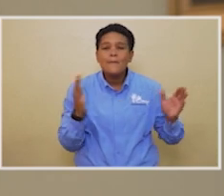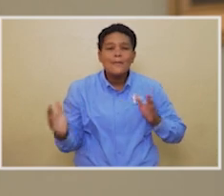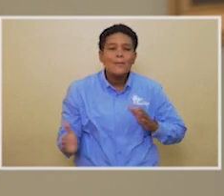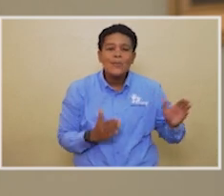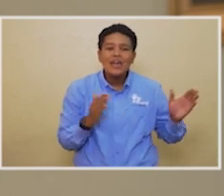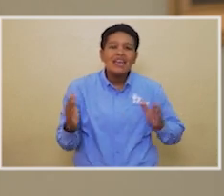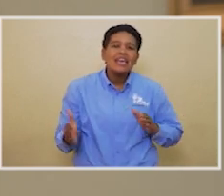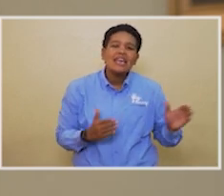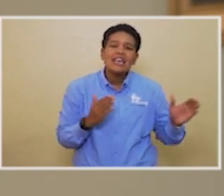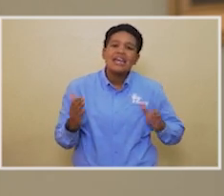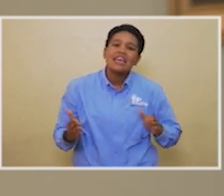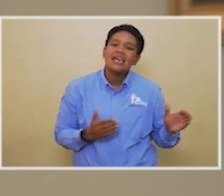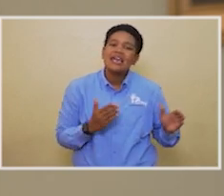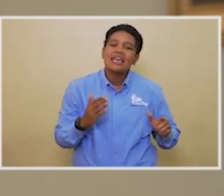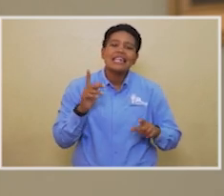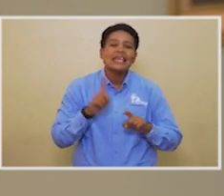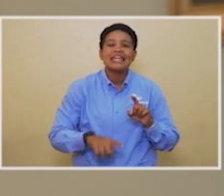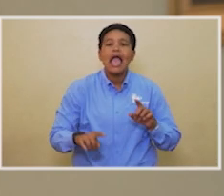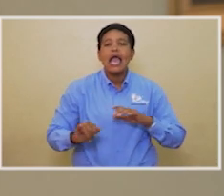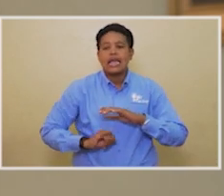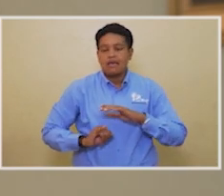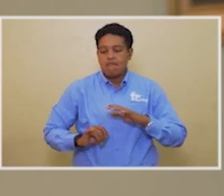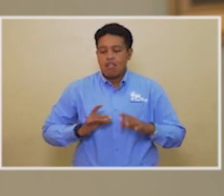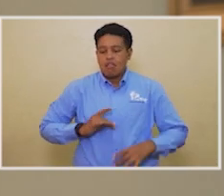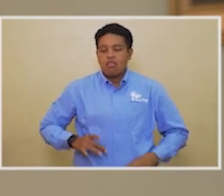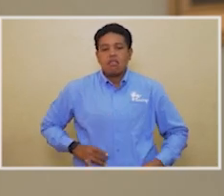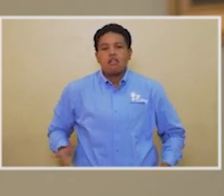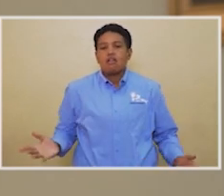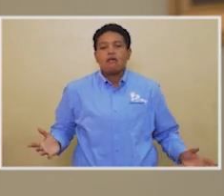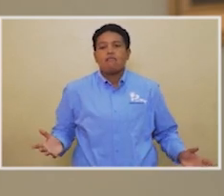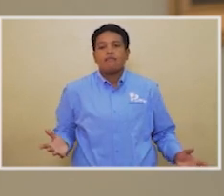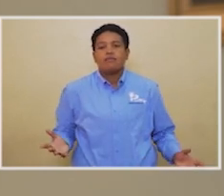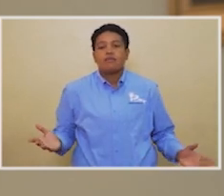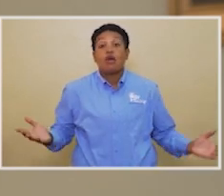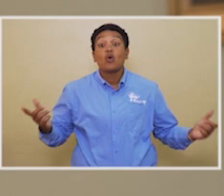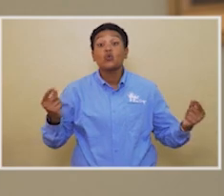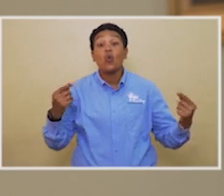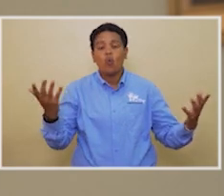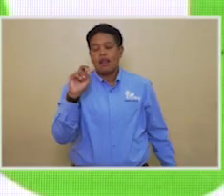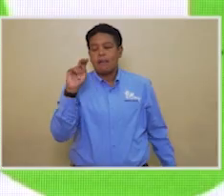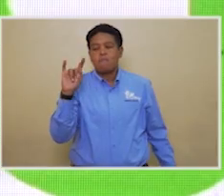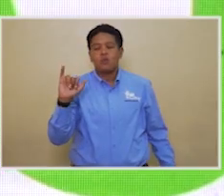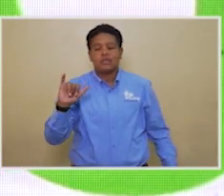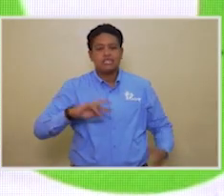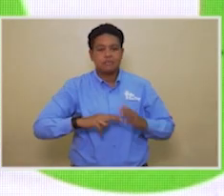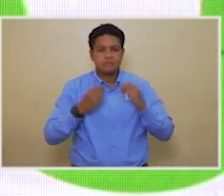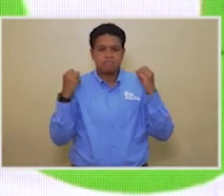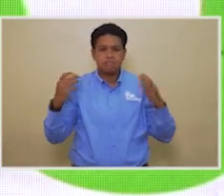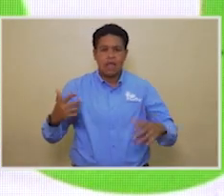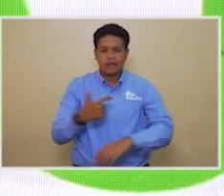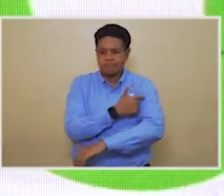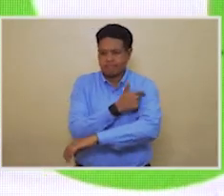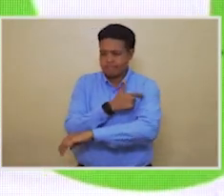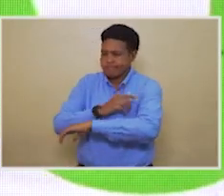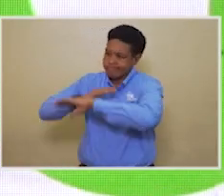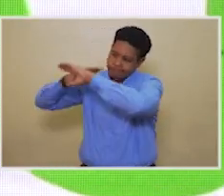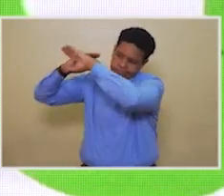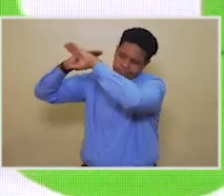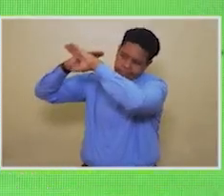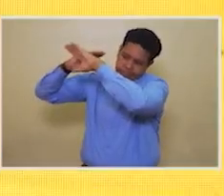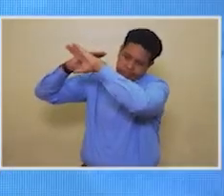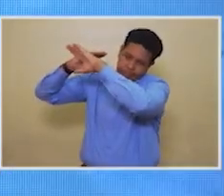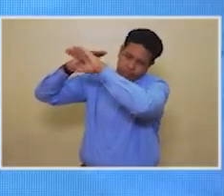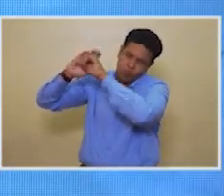it cannot really infect you. All it can do is stimulate your immune system. It is in the achievement of herd